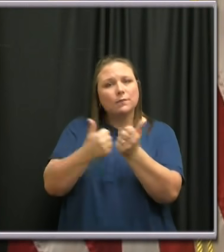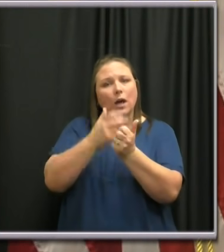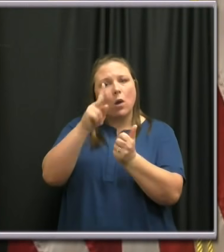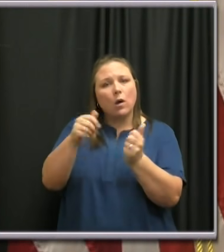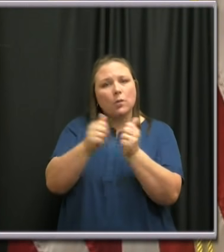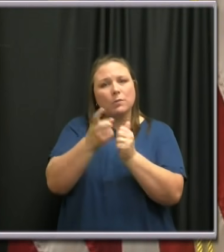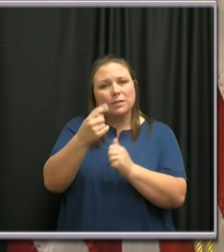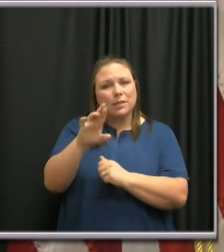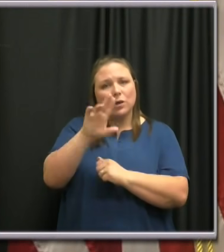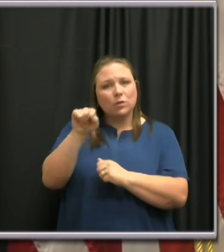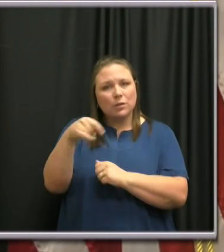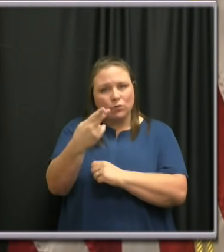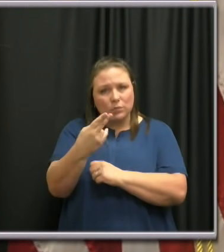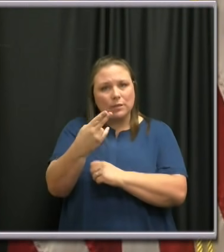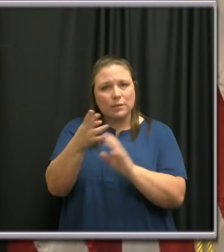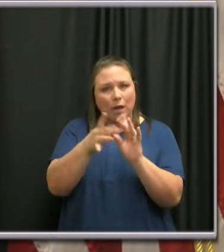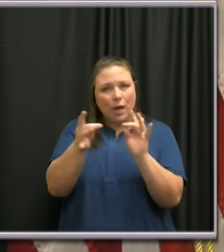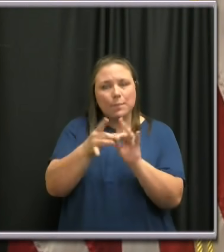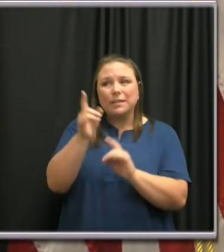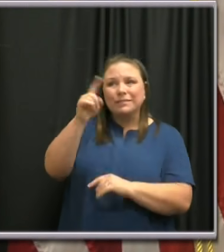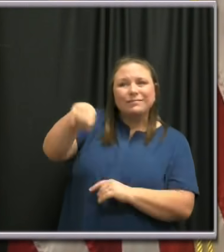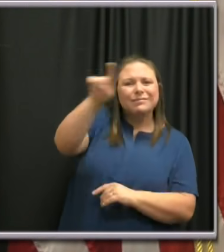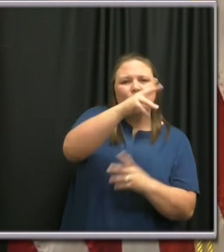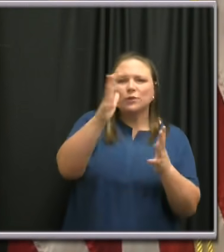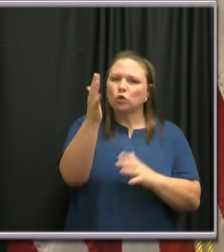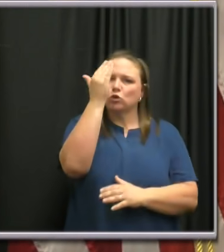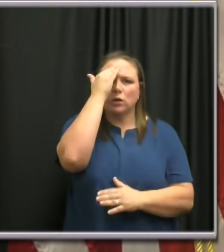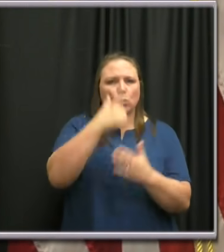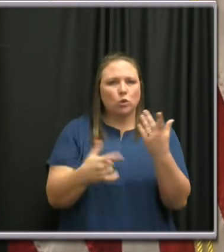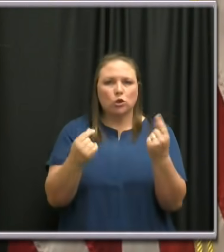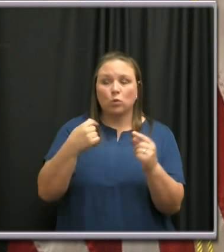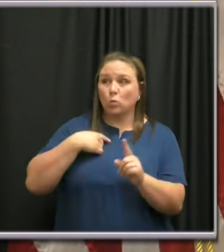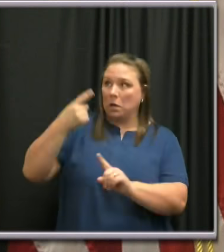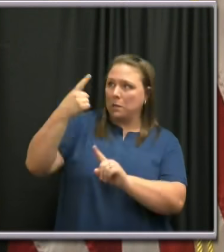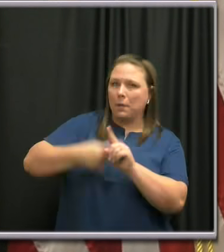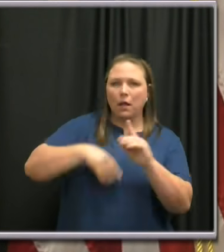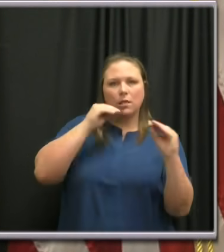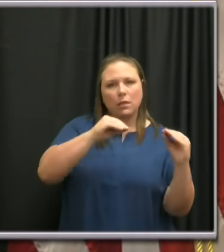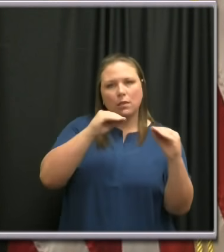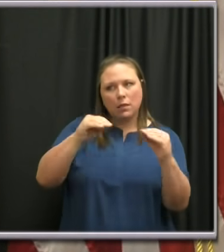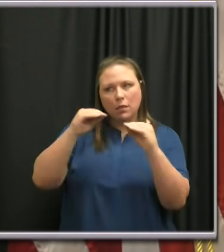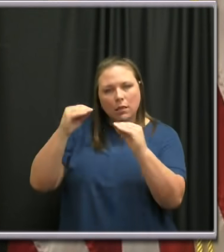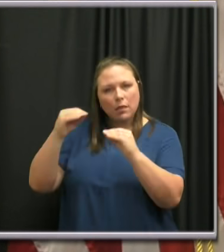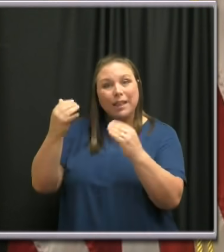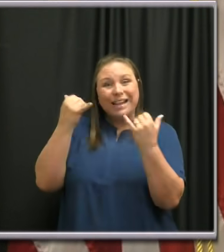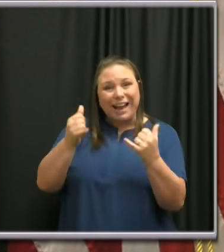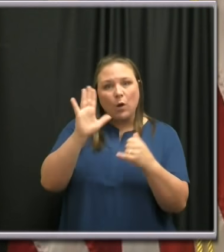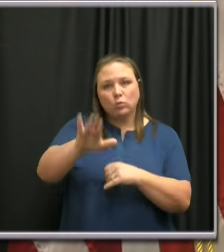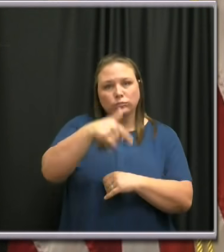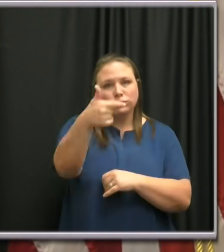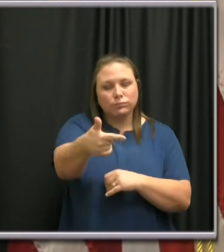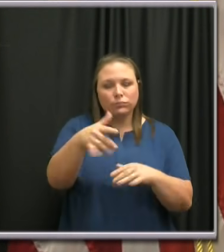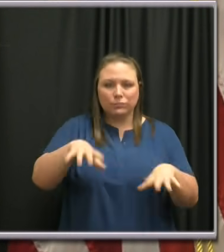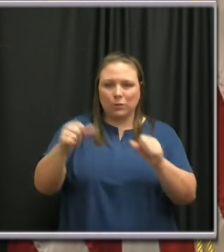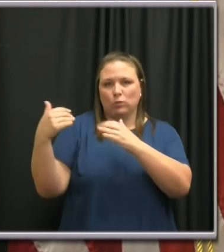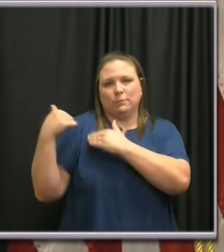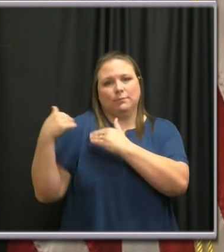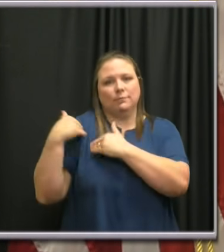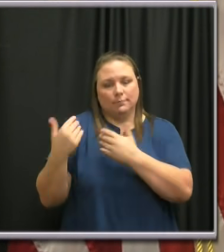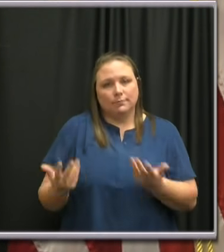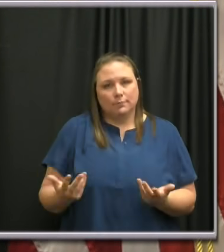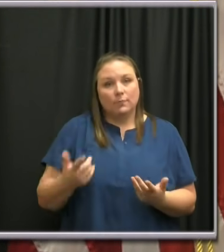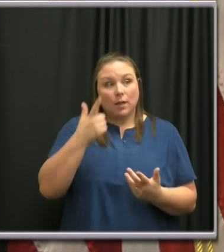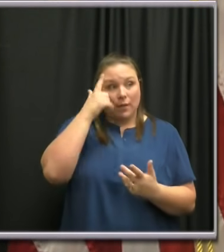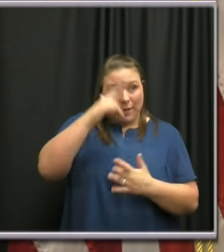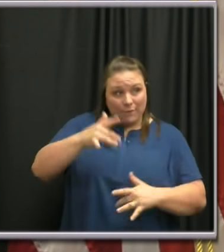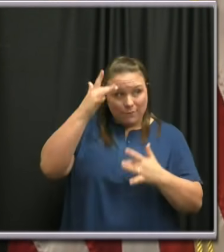comments. People know what to do. We've spent a month teaching. Now people need to go do what they need to do, because the